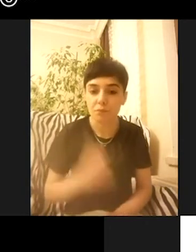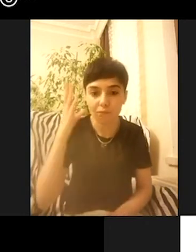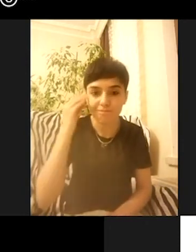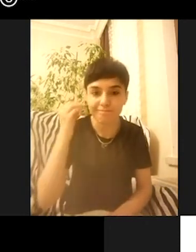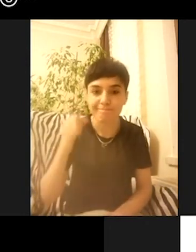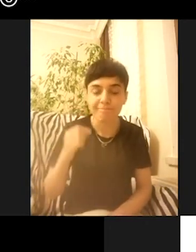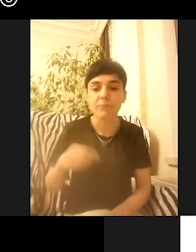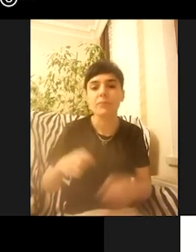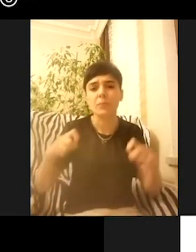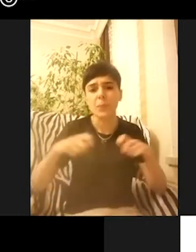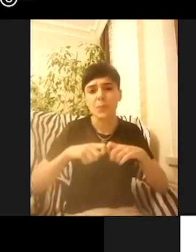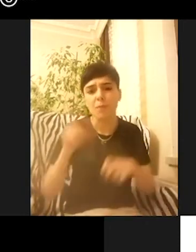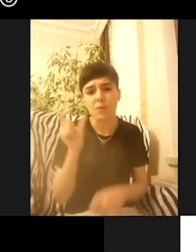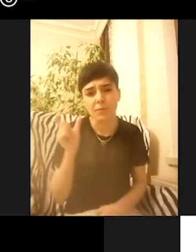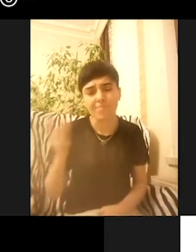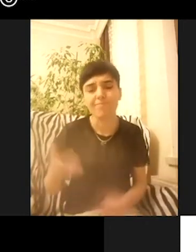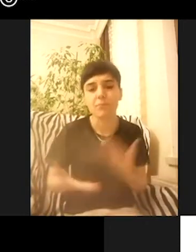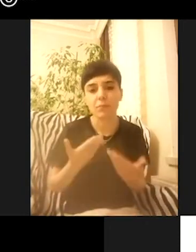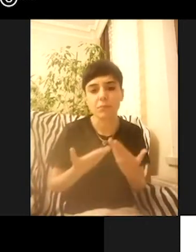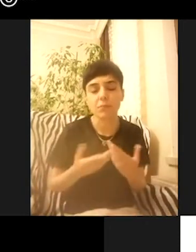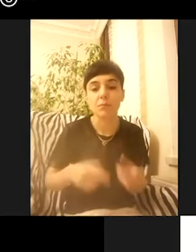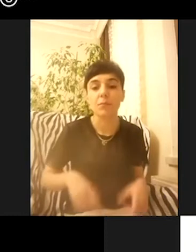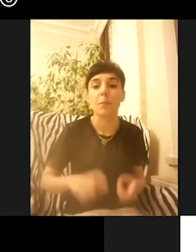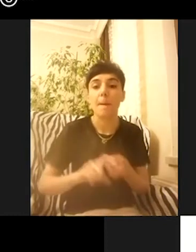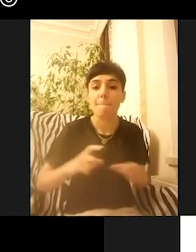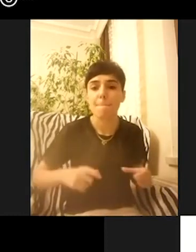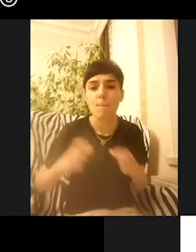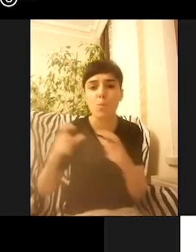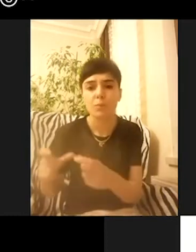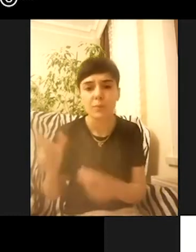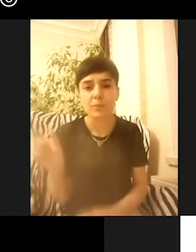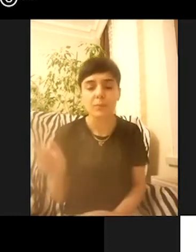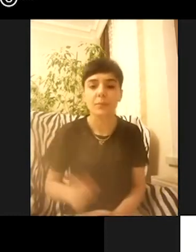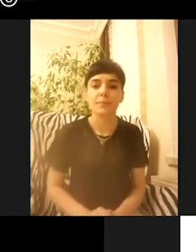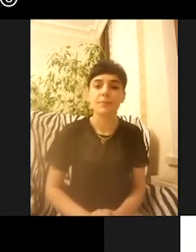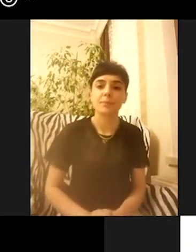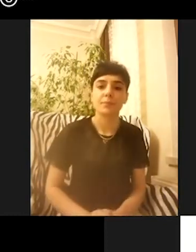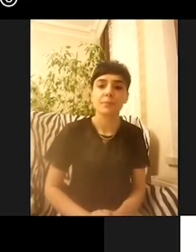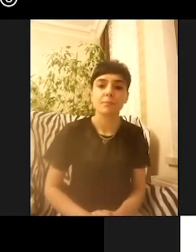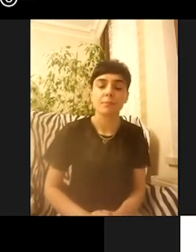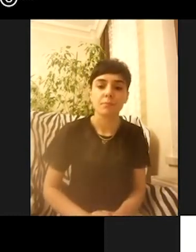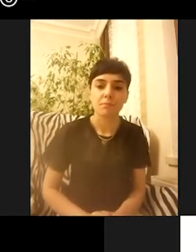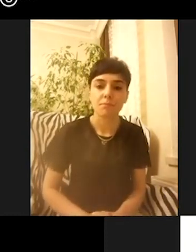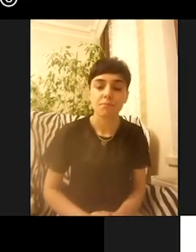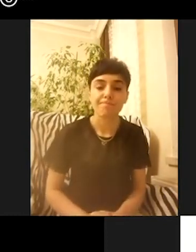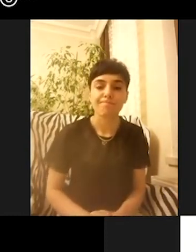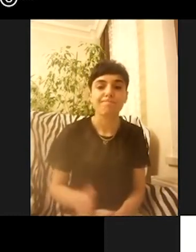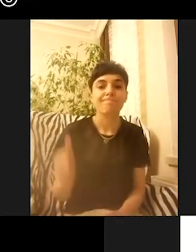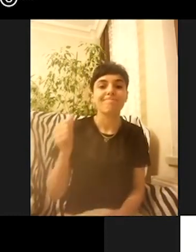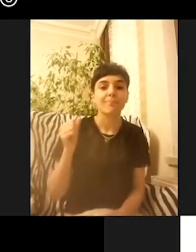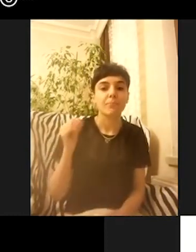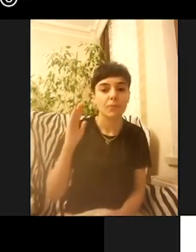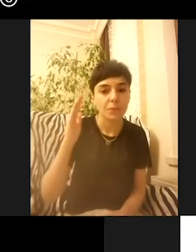to the Netherlands and the promise of being brought back, but then this never happened. So there's like a deep betrayal of the Dutch